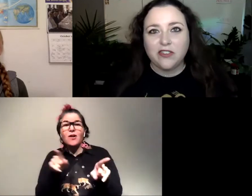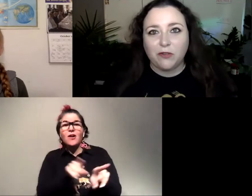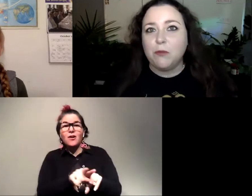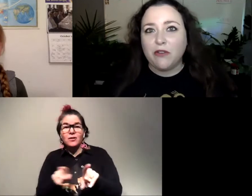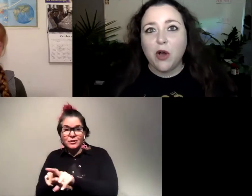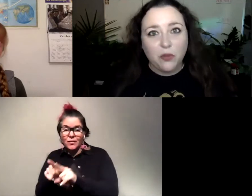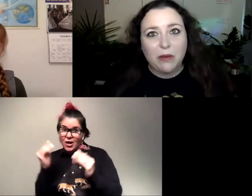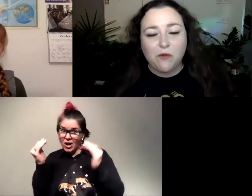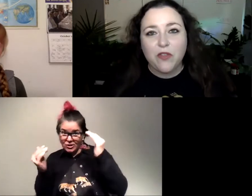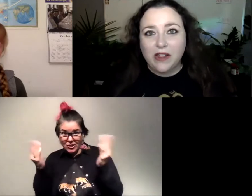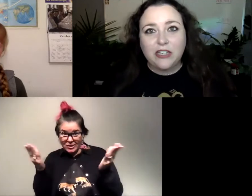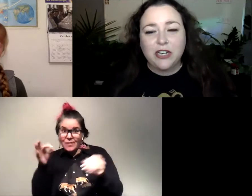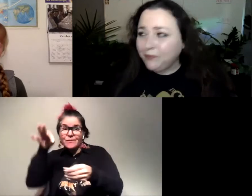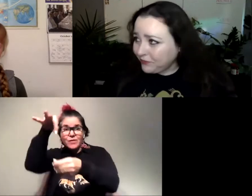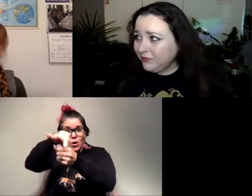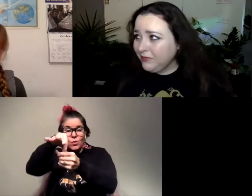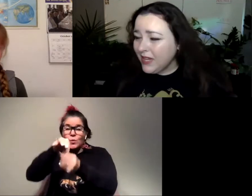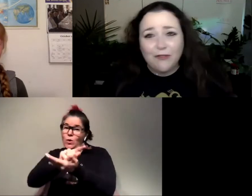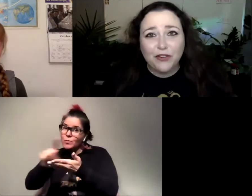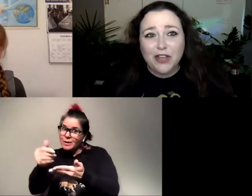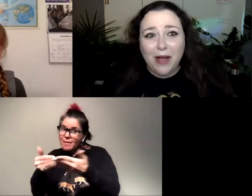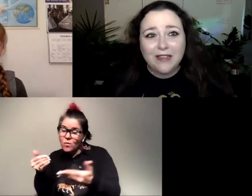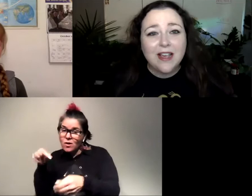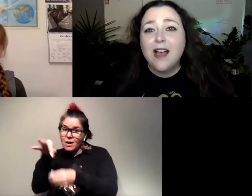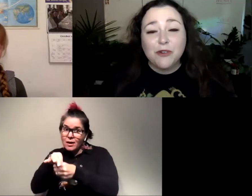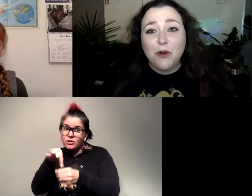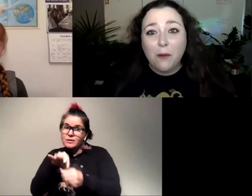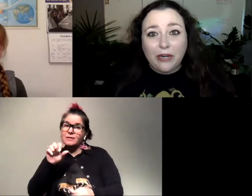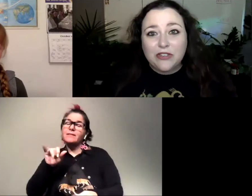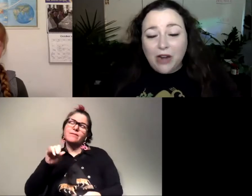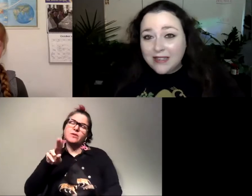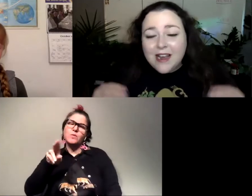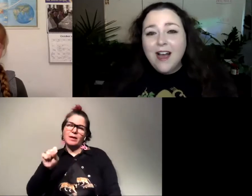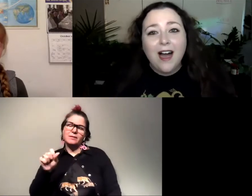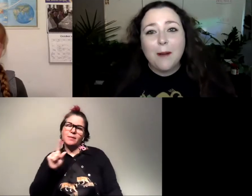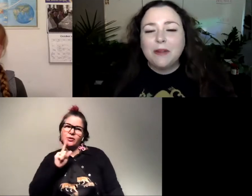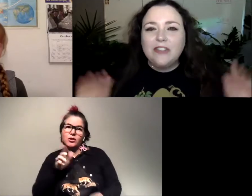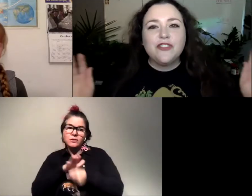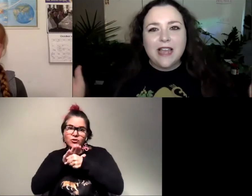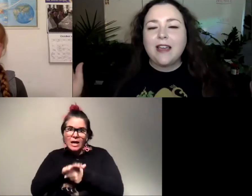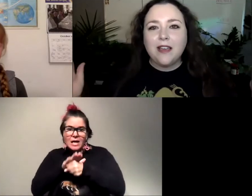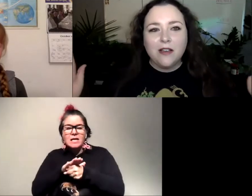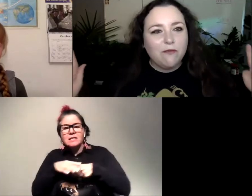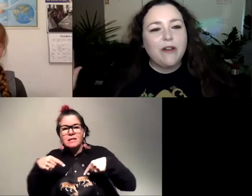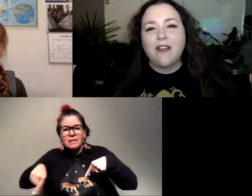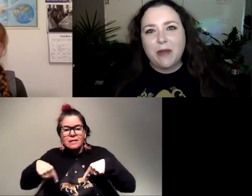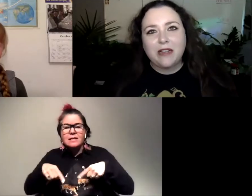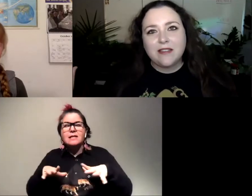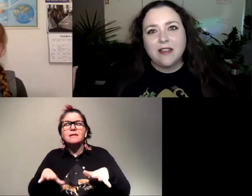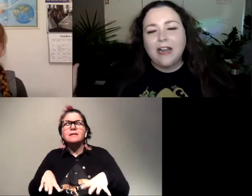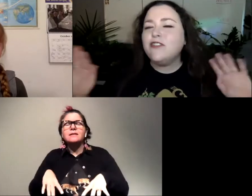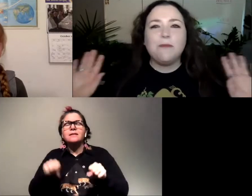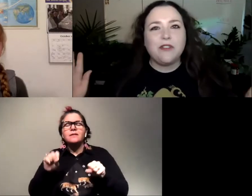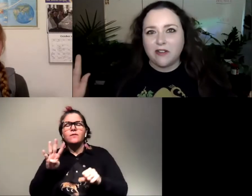the adults in the room who can vote, the week before the election. If you're in the US, I'm sure we're all pretty stressed. But let's just take 45